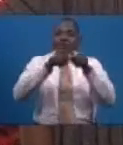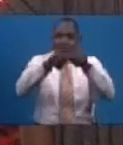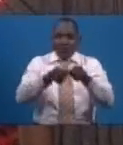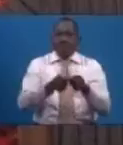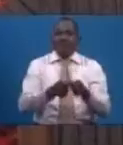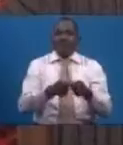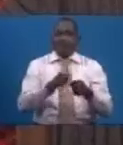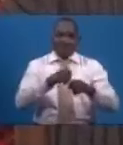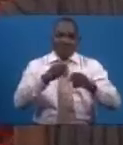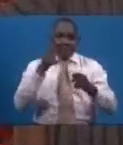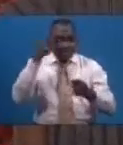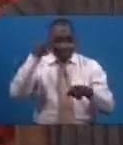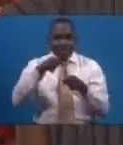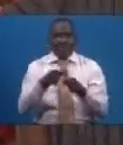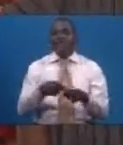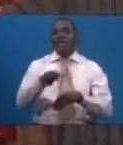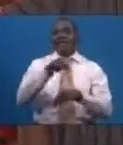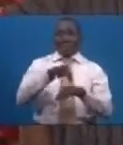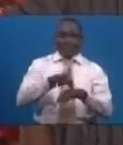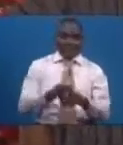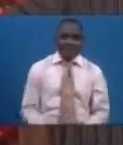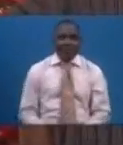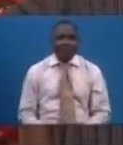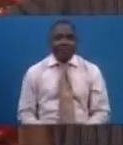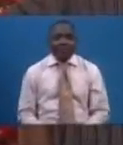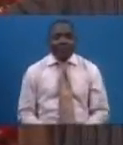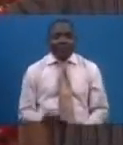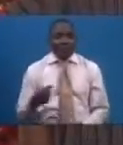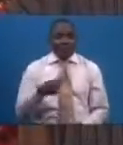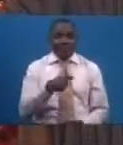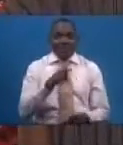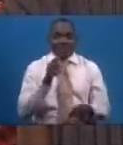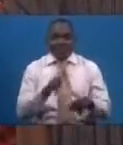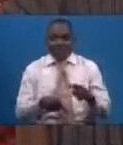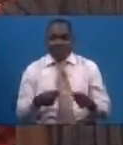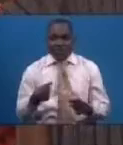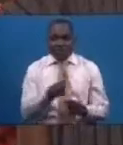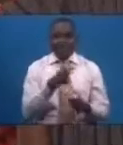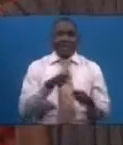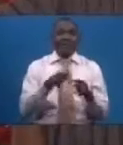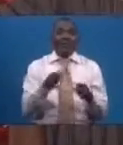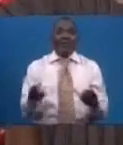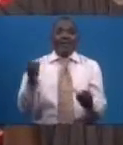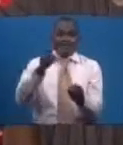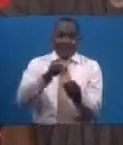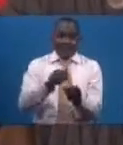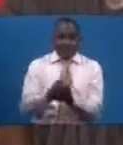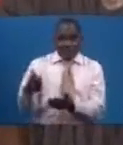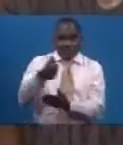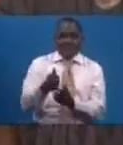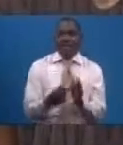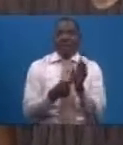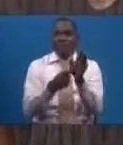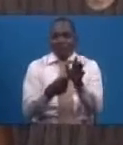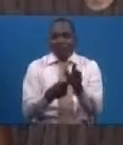of the nation high and supreme above partisan interest. We cannot but add that you have displayed